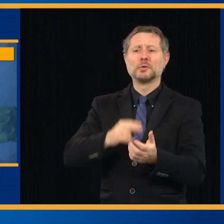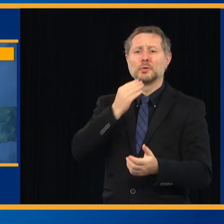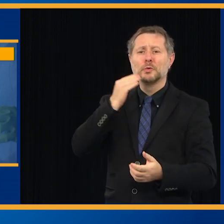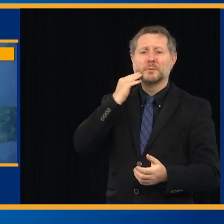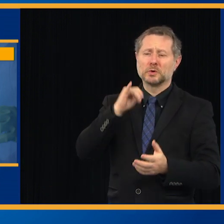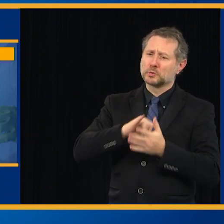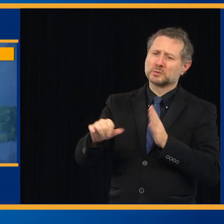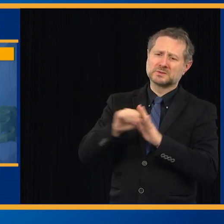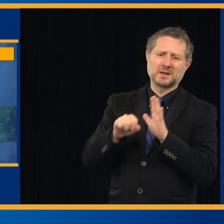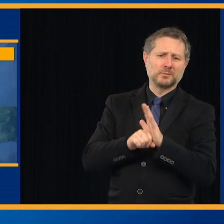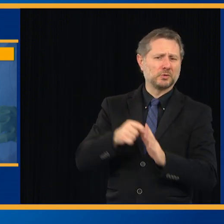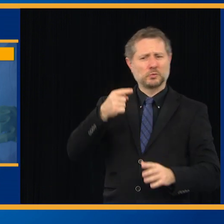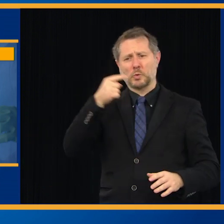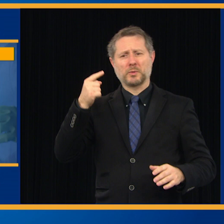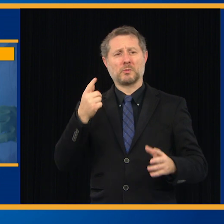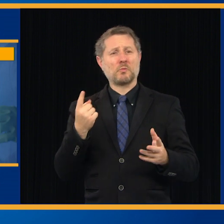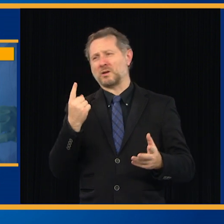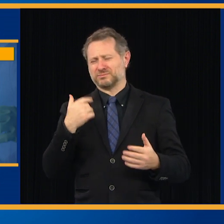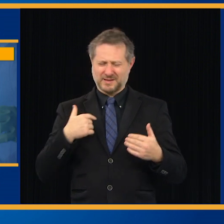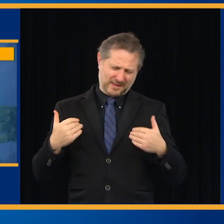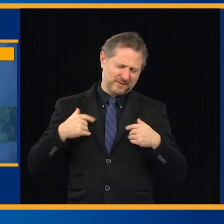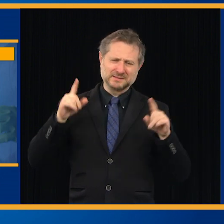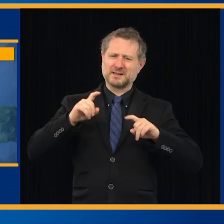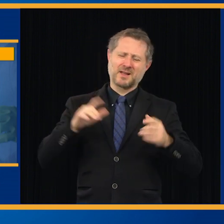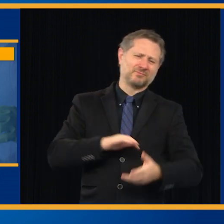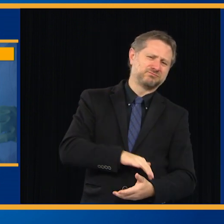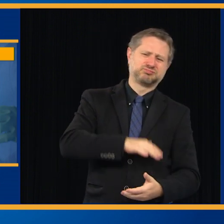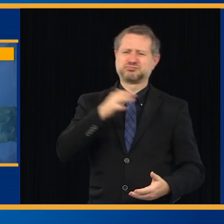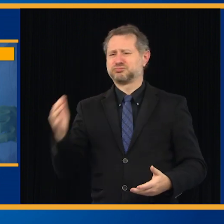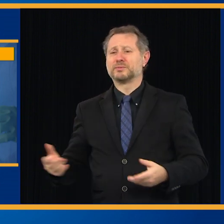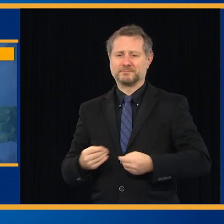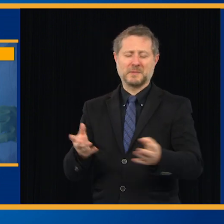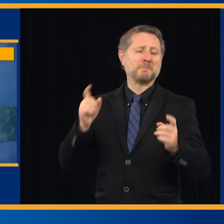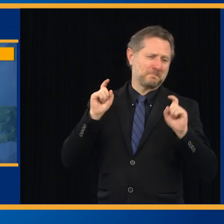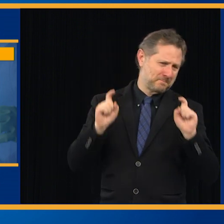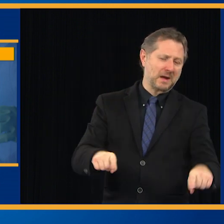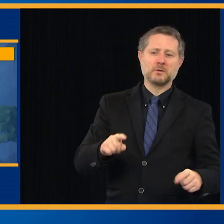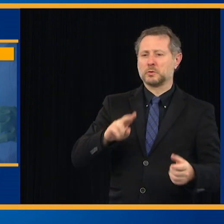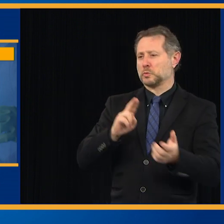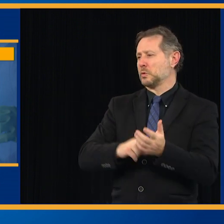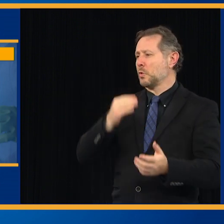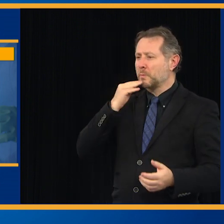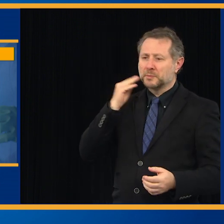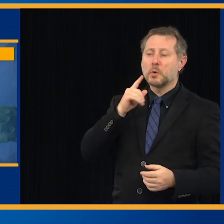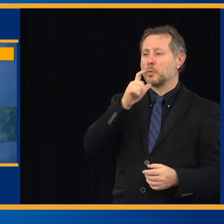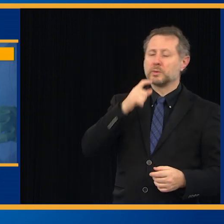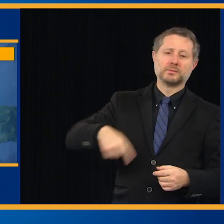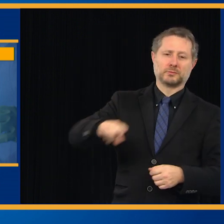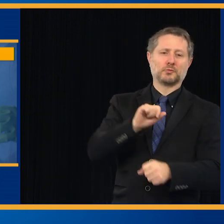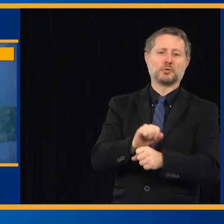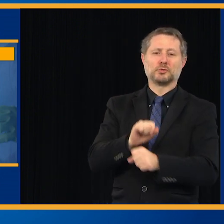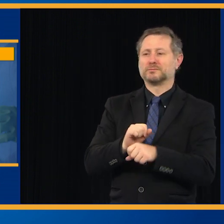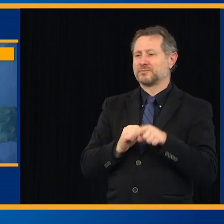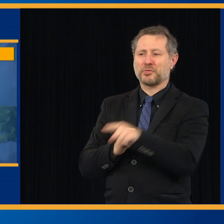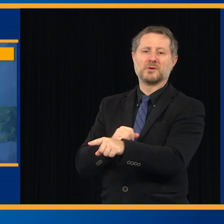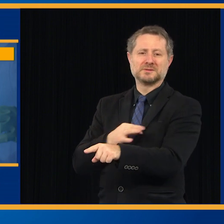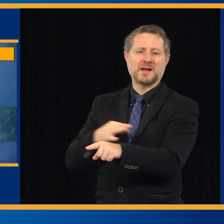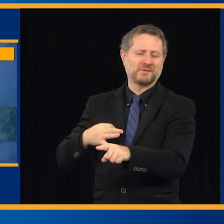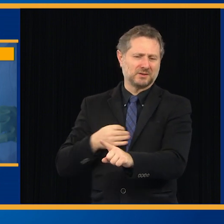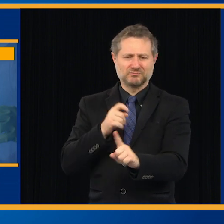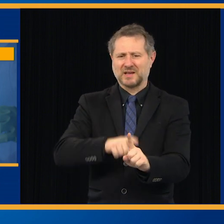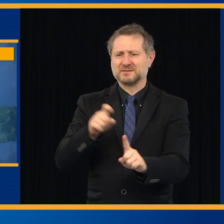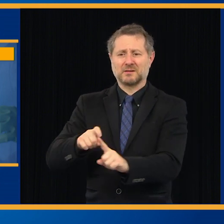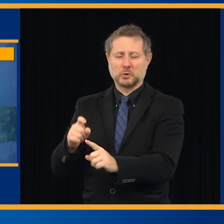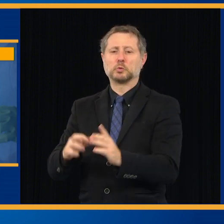country. They have to test their staff twice a week. That is a rule. It's